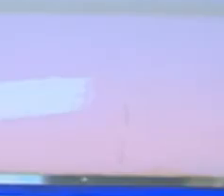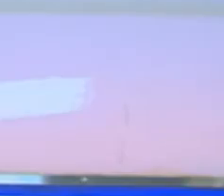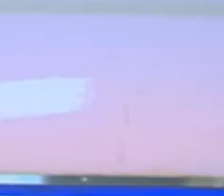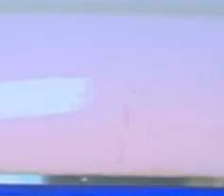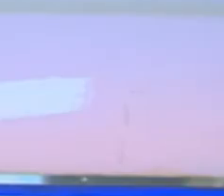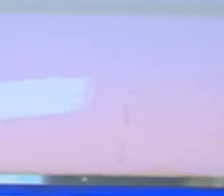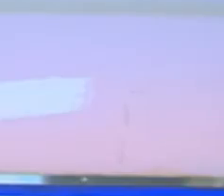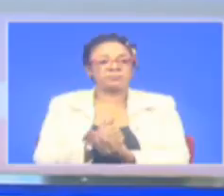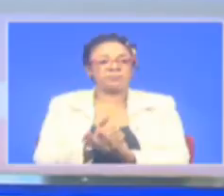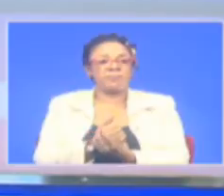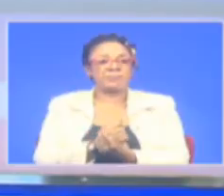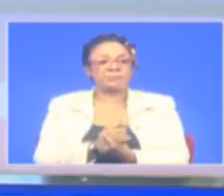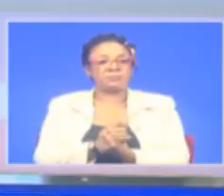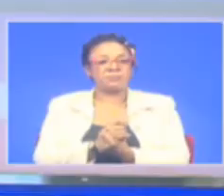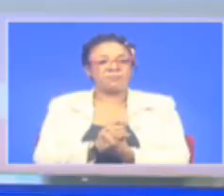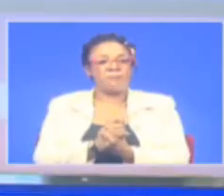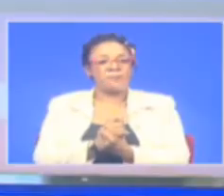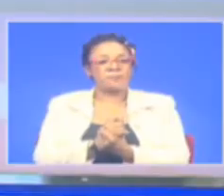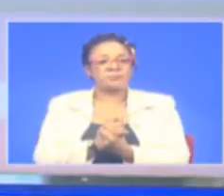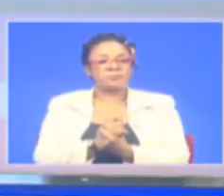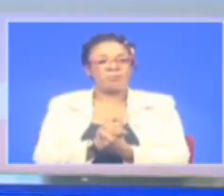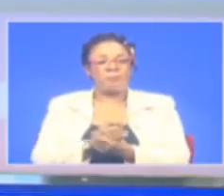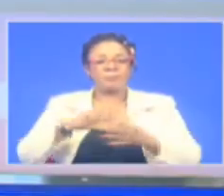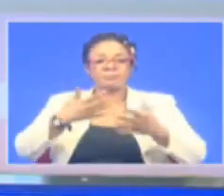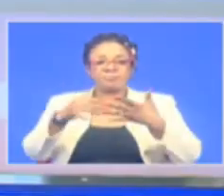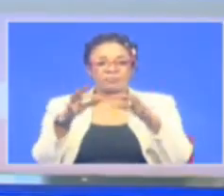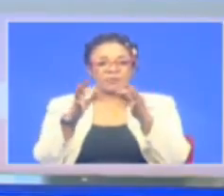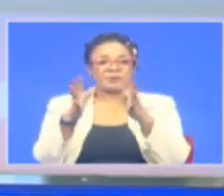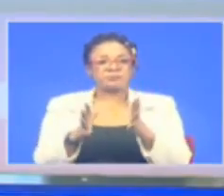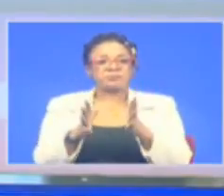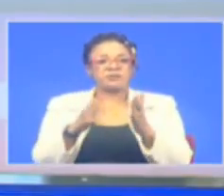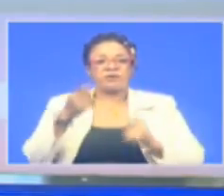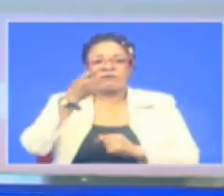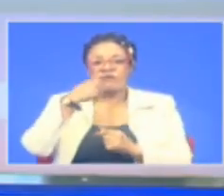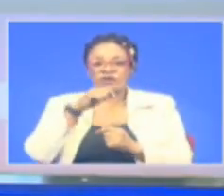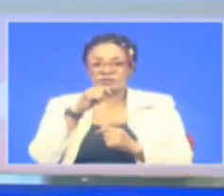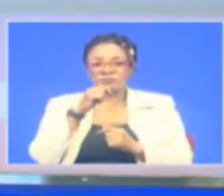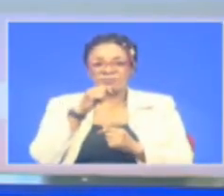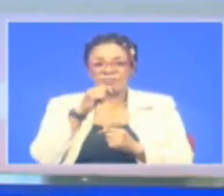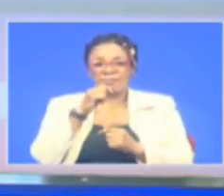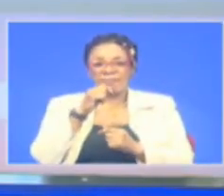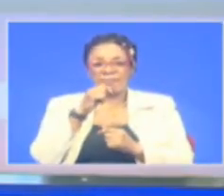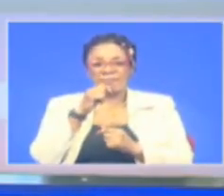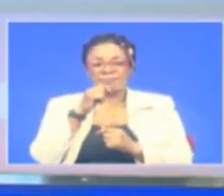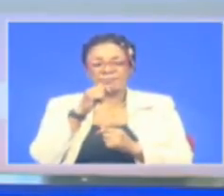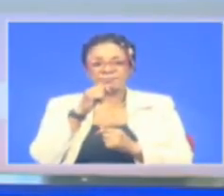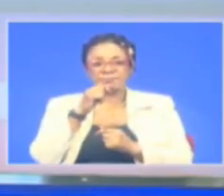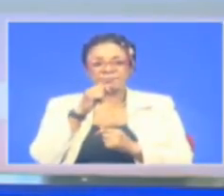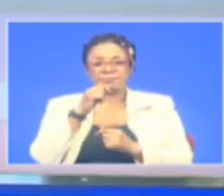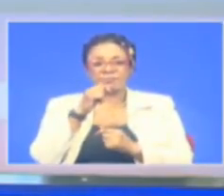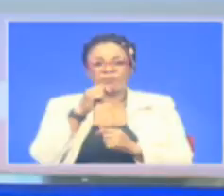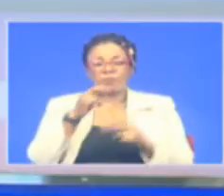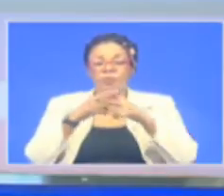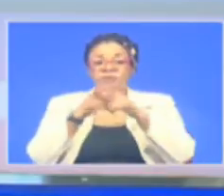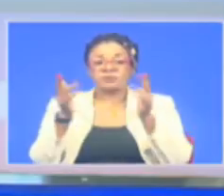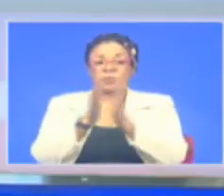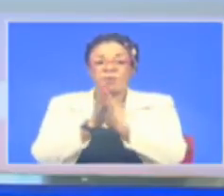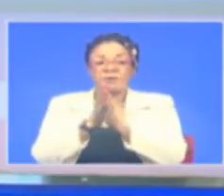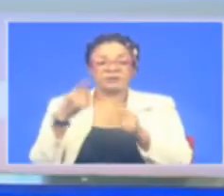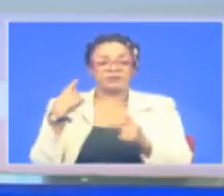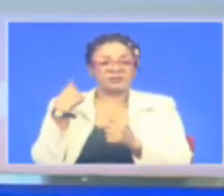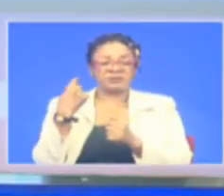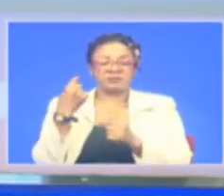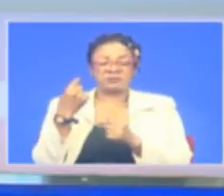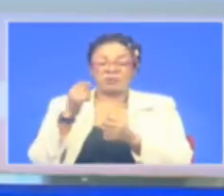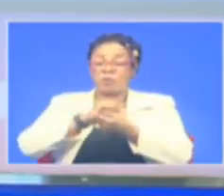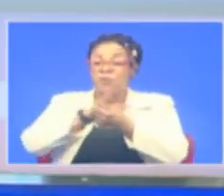Joining us in sign language interpretation tonight is Flora Atieno. And we begin the broadcast with the latest COVID-19 numbers.